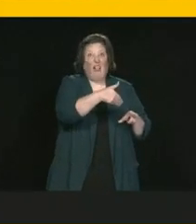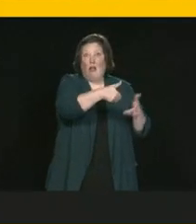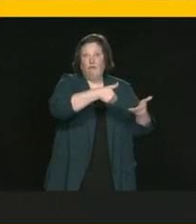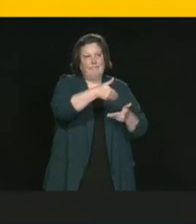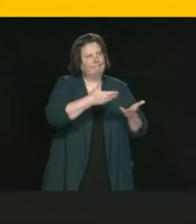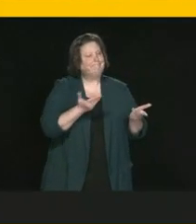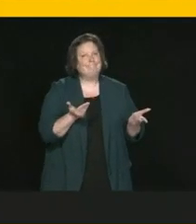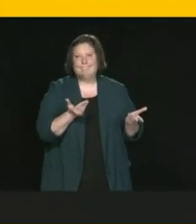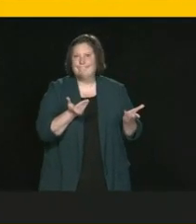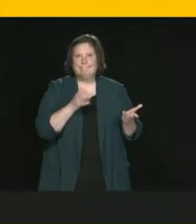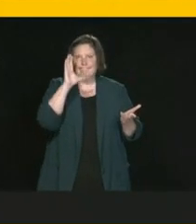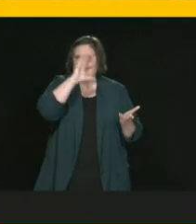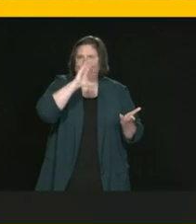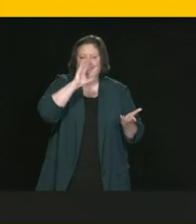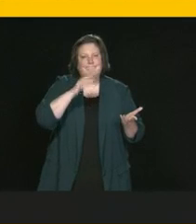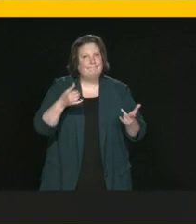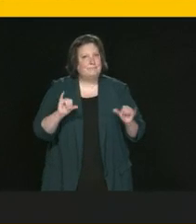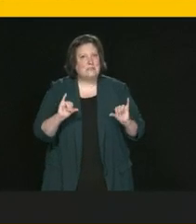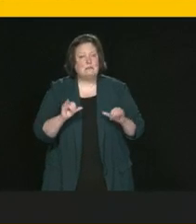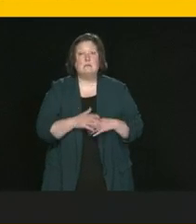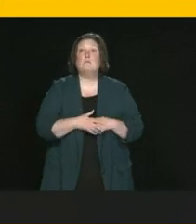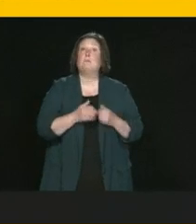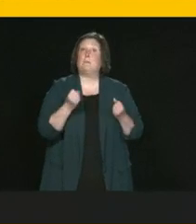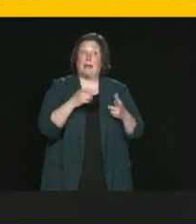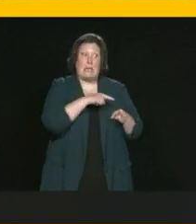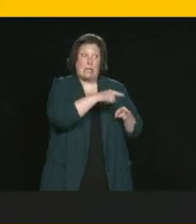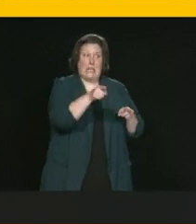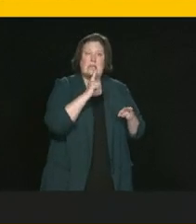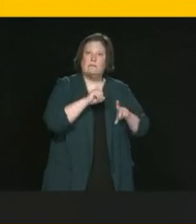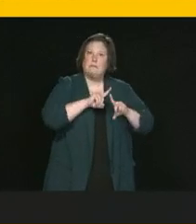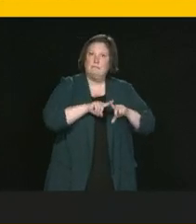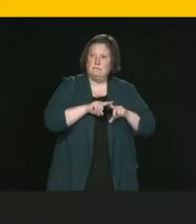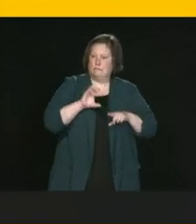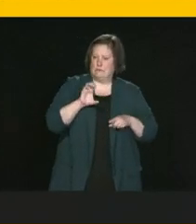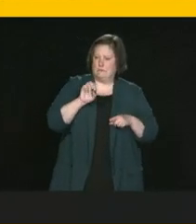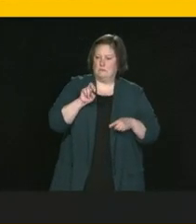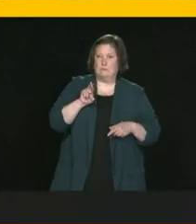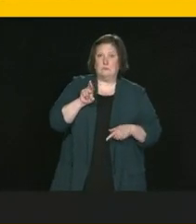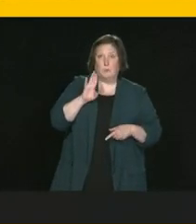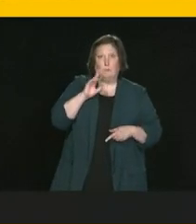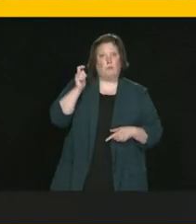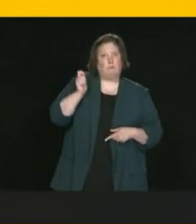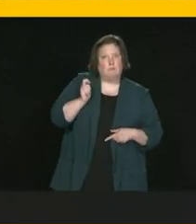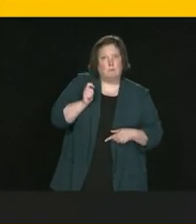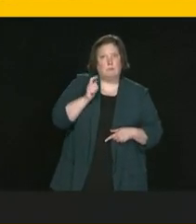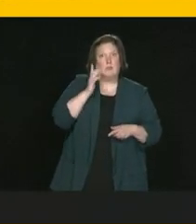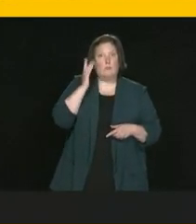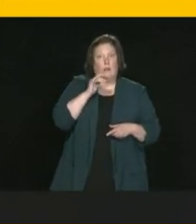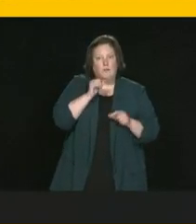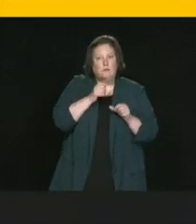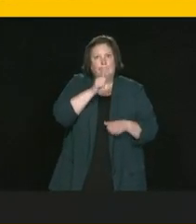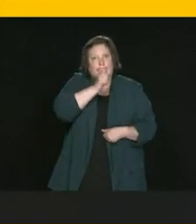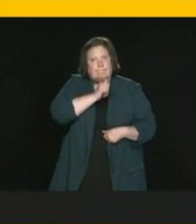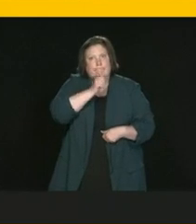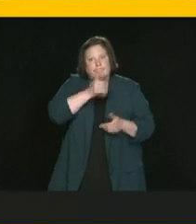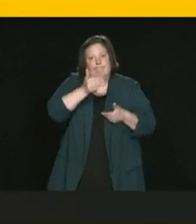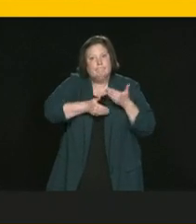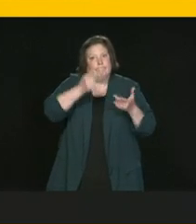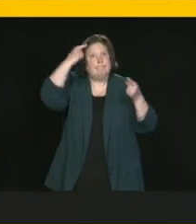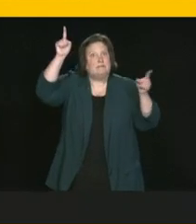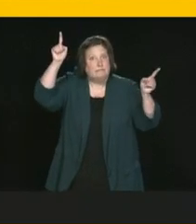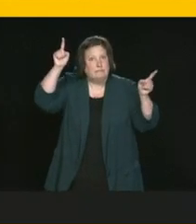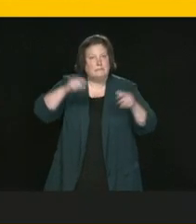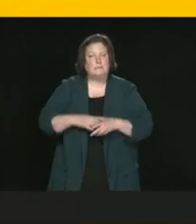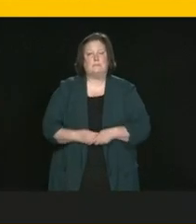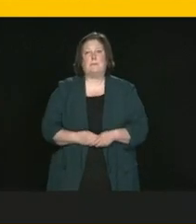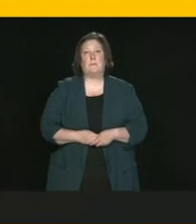months, Canadians have been able to count on the Canada Emergency Response Benefit to help them get through a tough time. And the reality is that